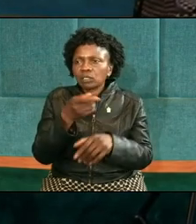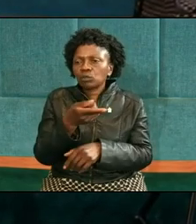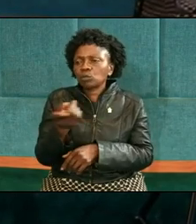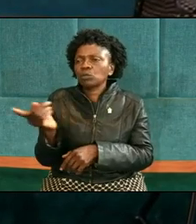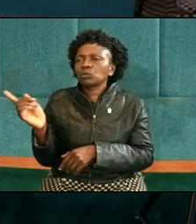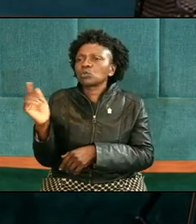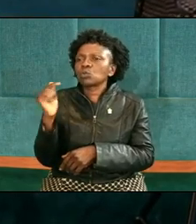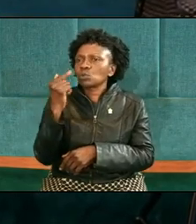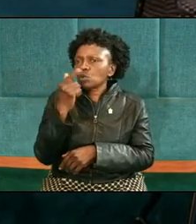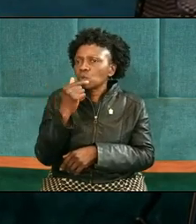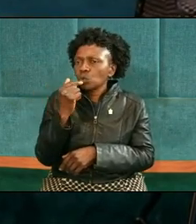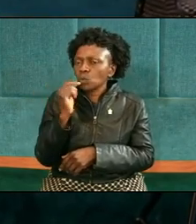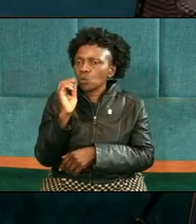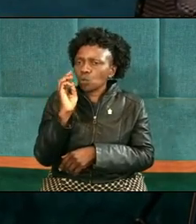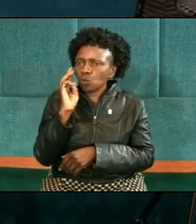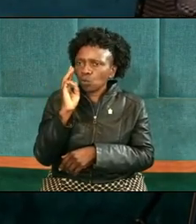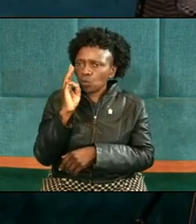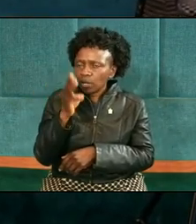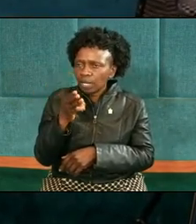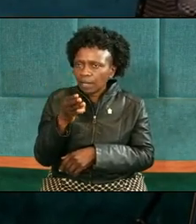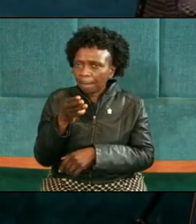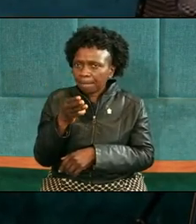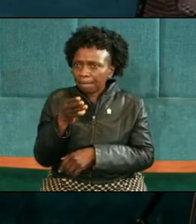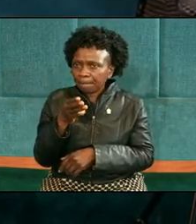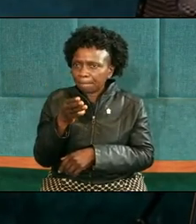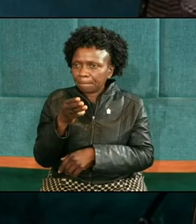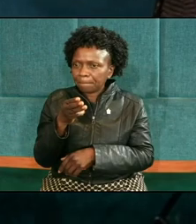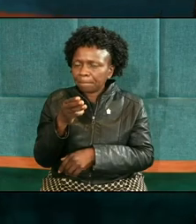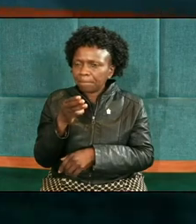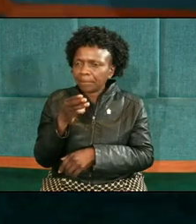we would not have chosen.